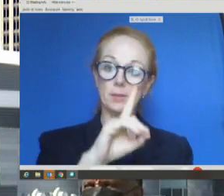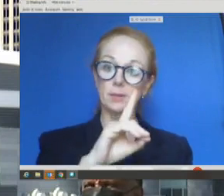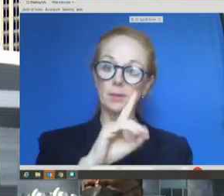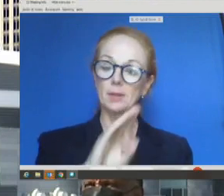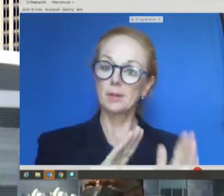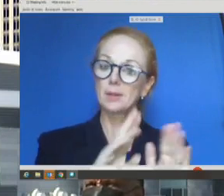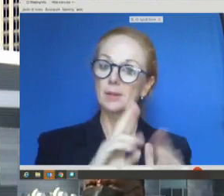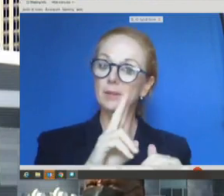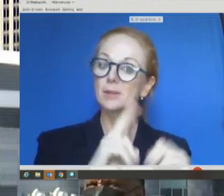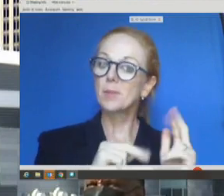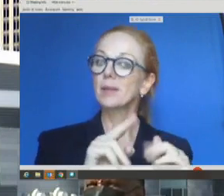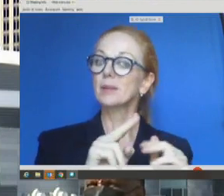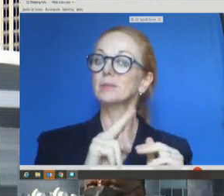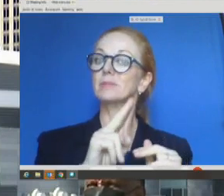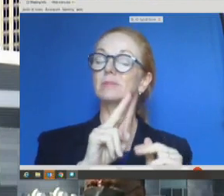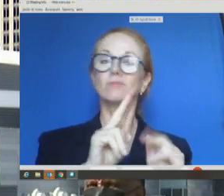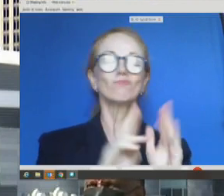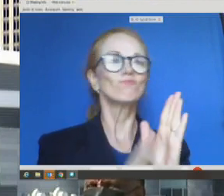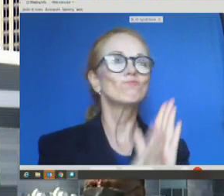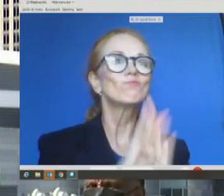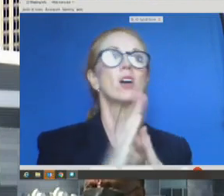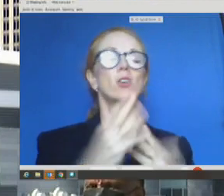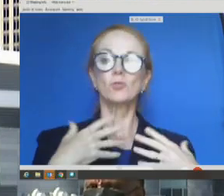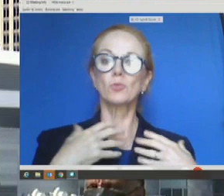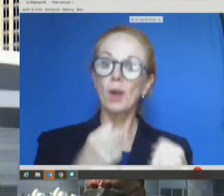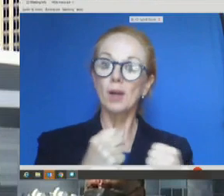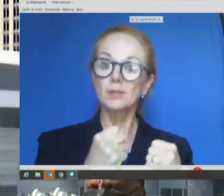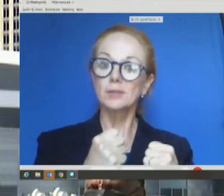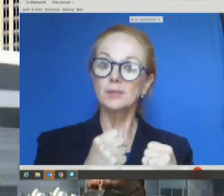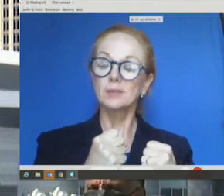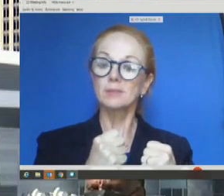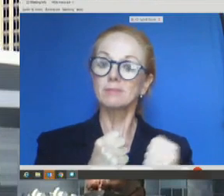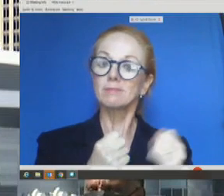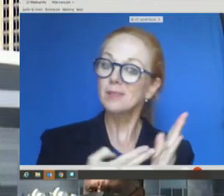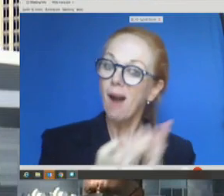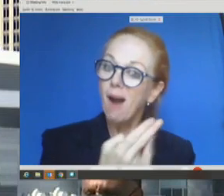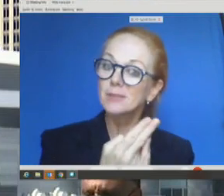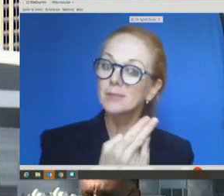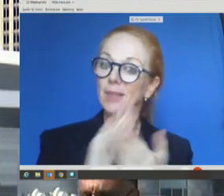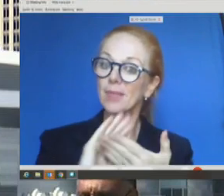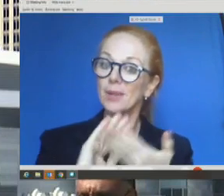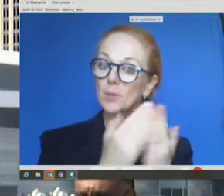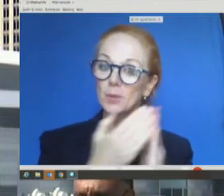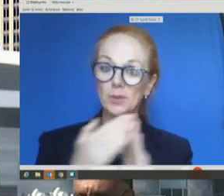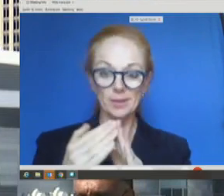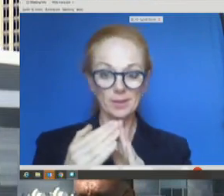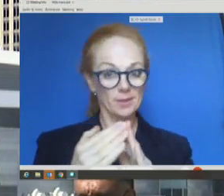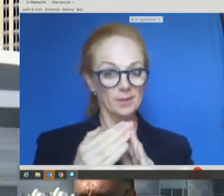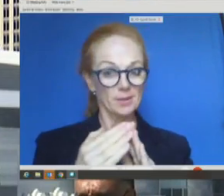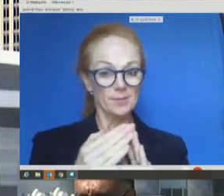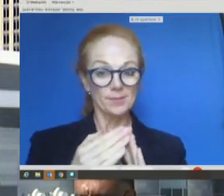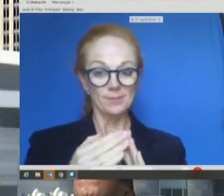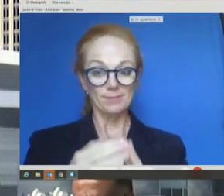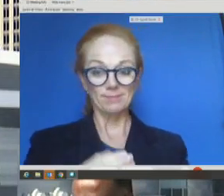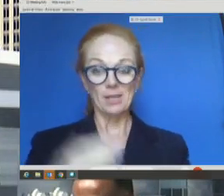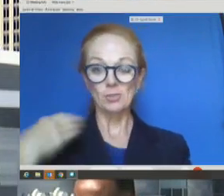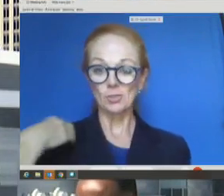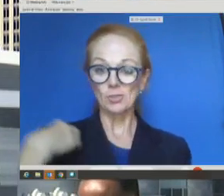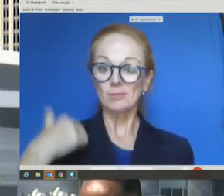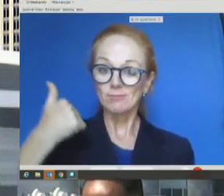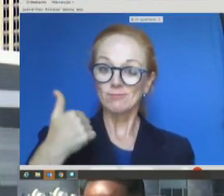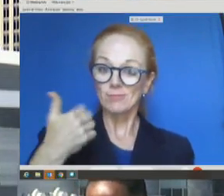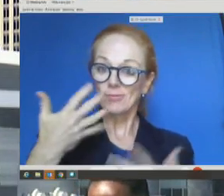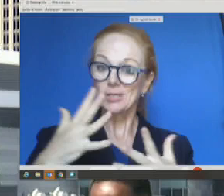promote transparency within the community. The chief has communicated some of the changes to policies